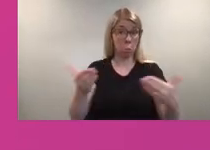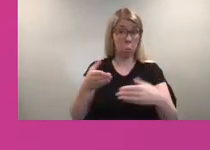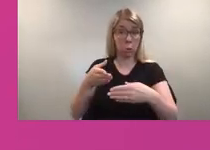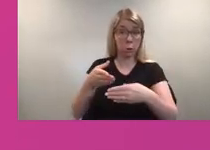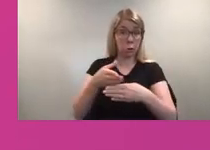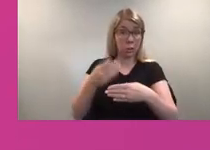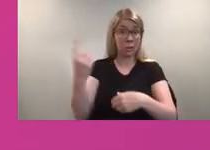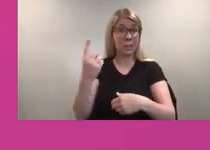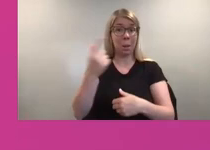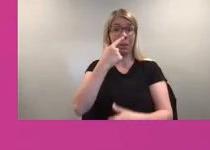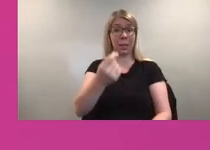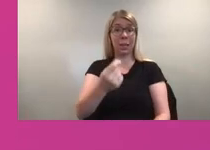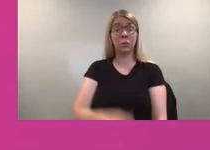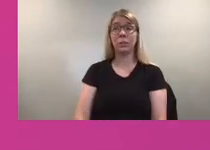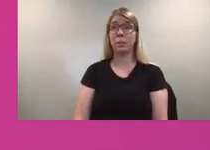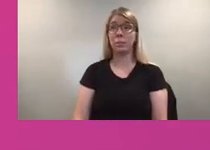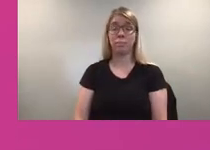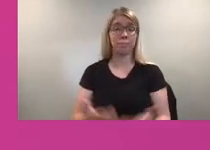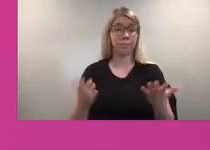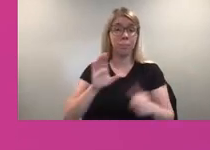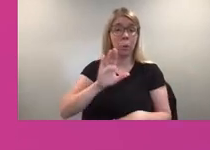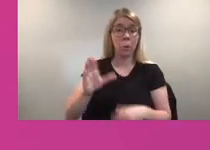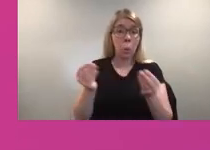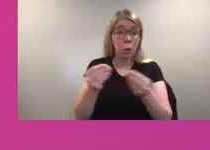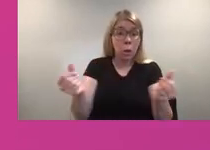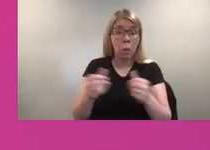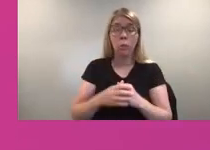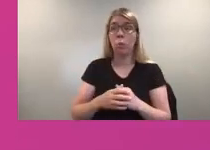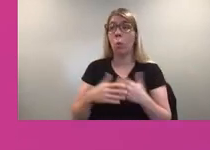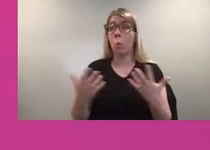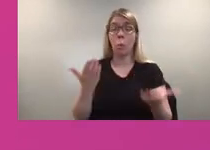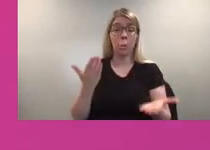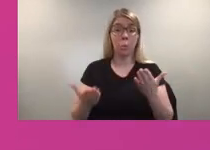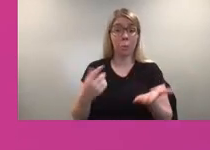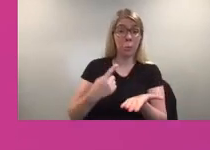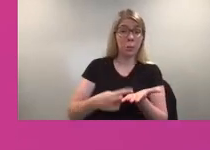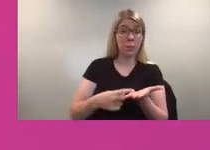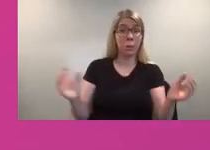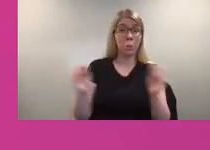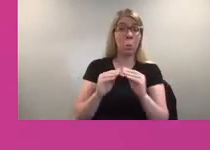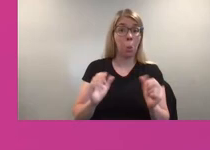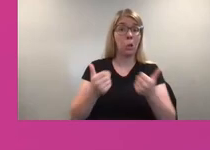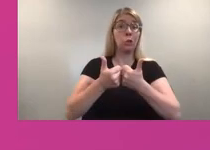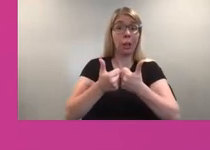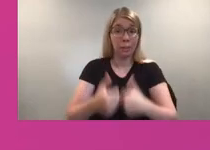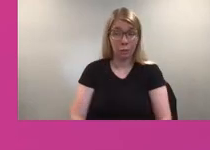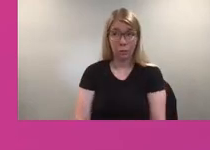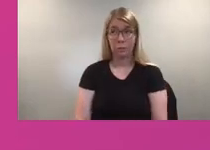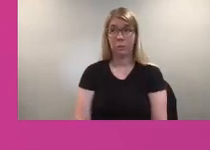have something interesting as far as solutions or maybe some more challenges that you came up with?